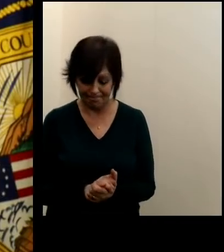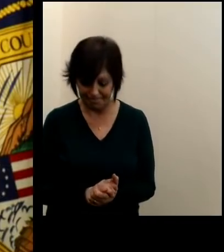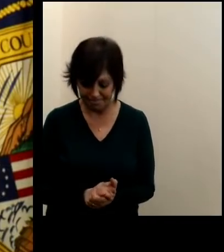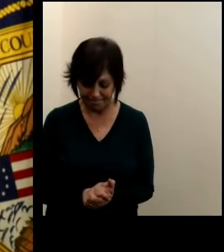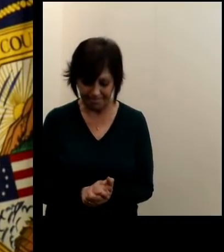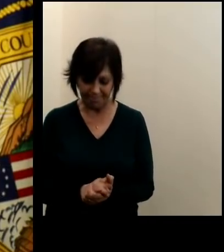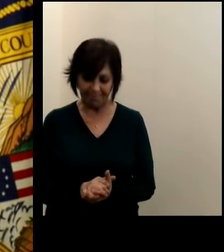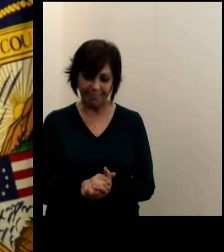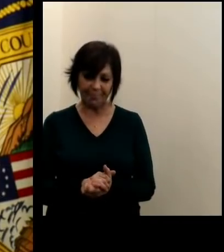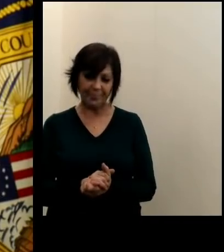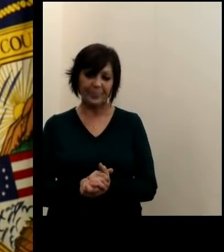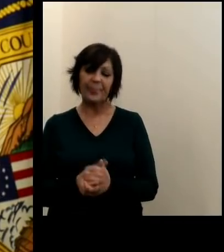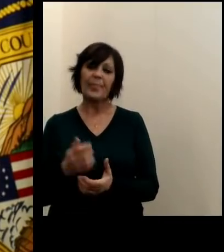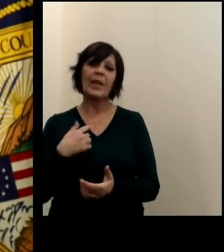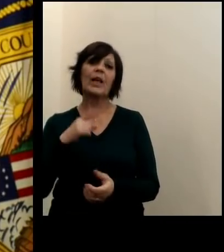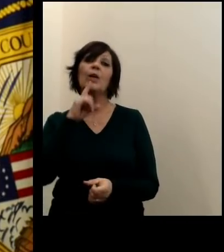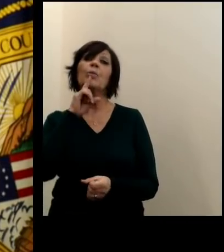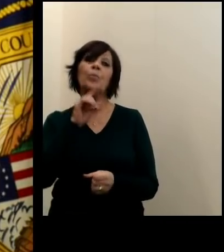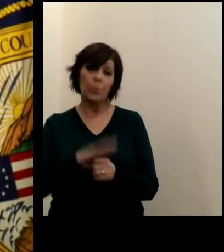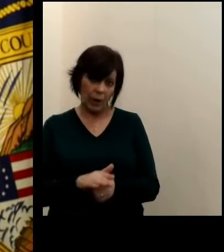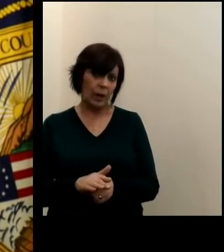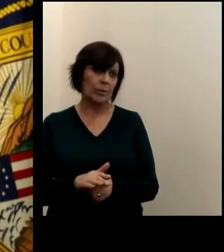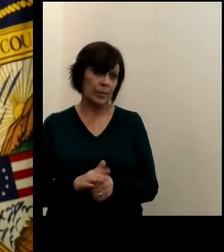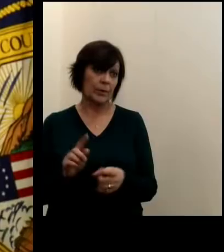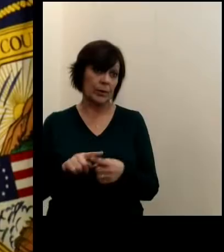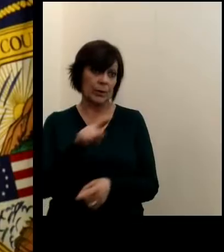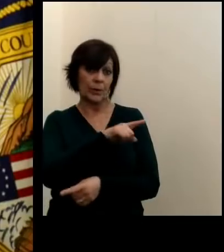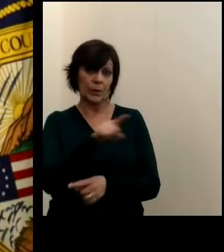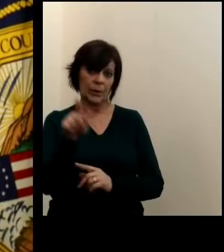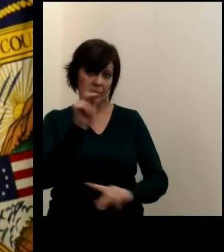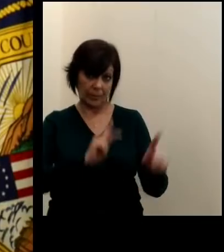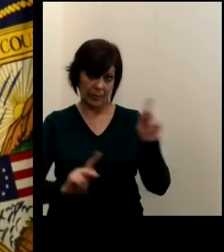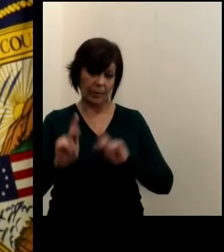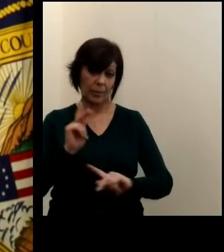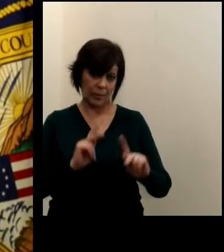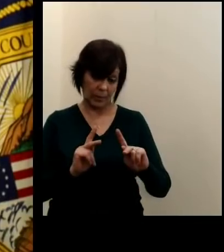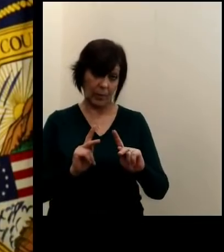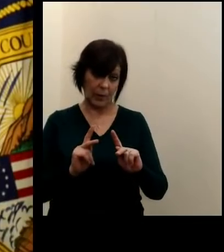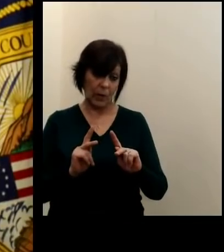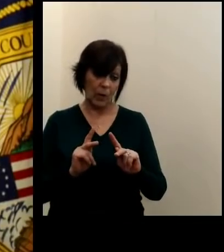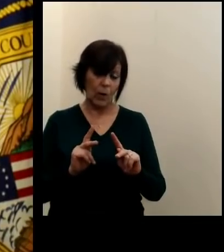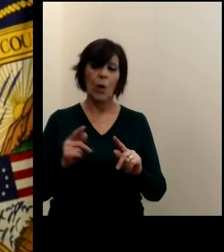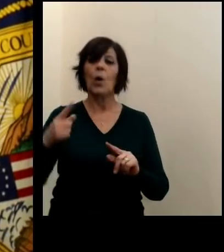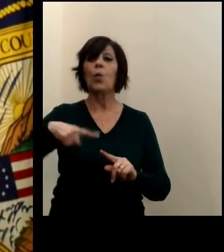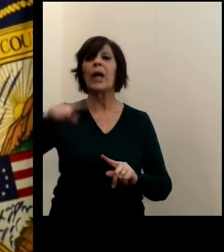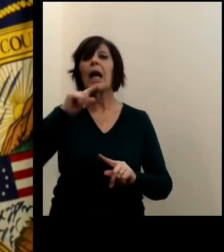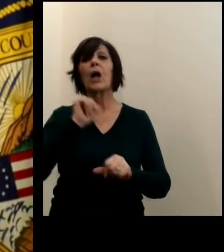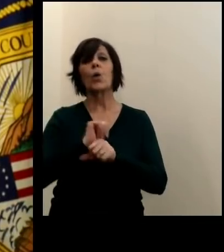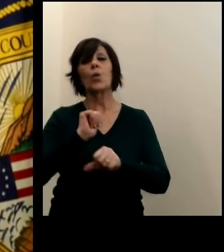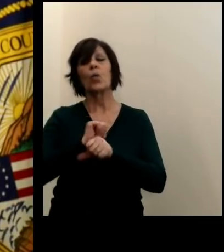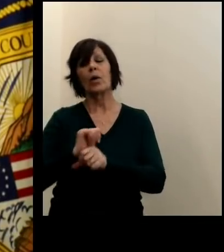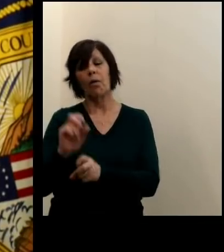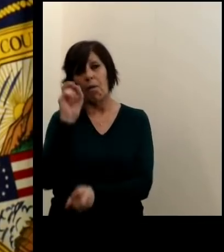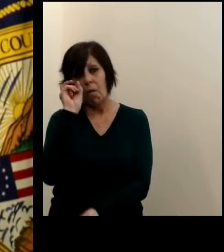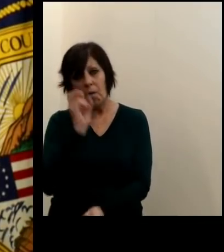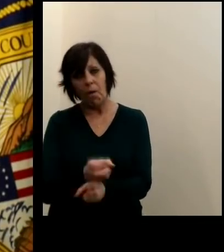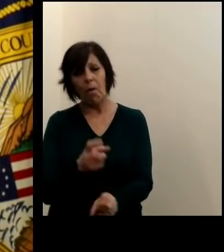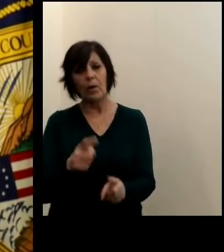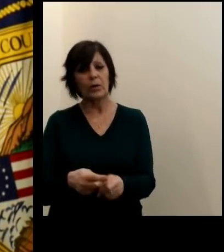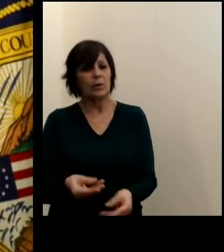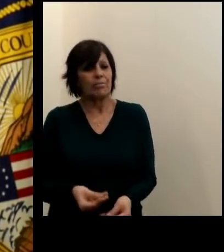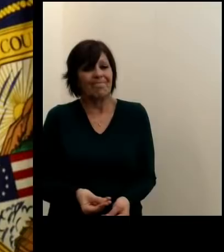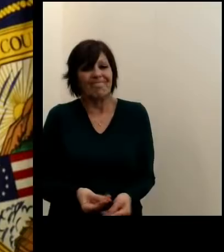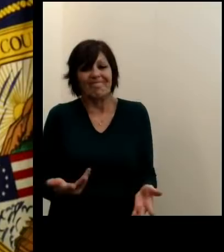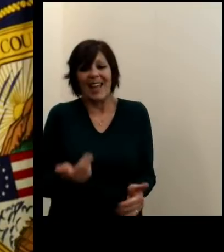vaccine delivery, but I guarantee to the people of Erie County, we are working exceptionally hard to give you